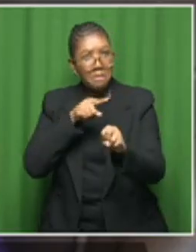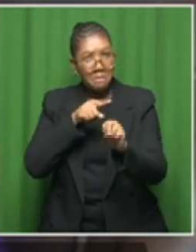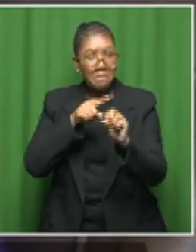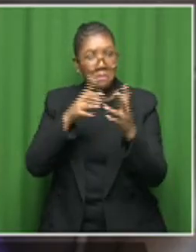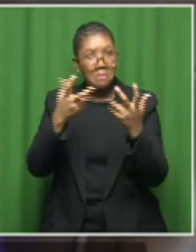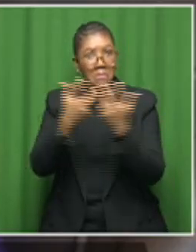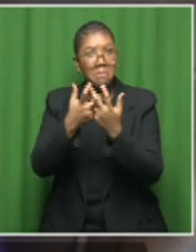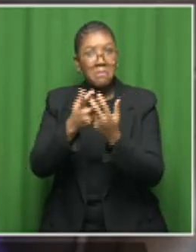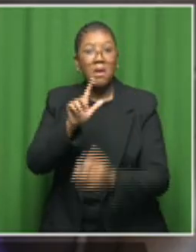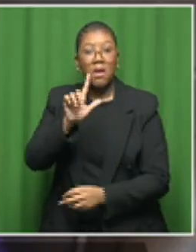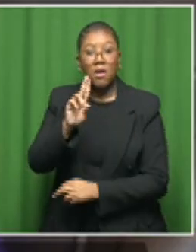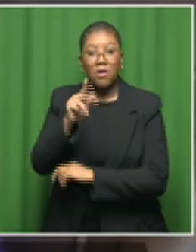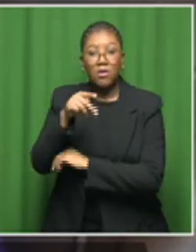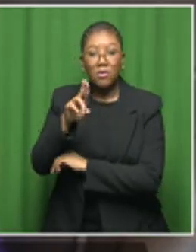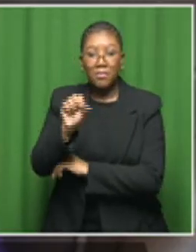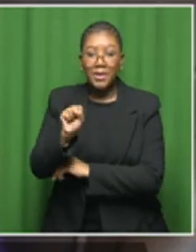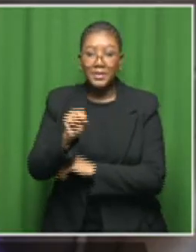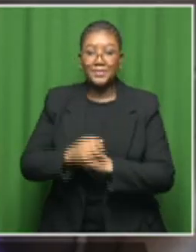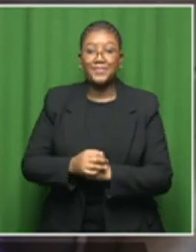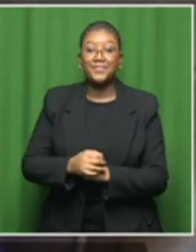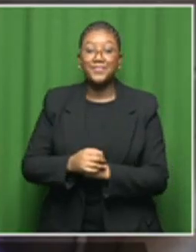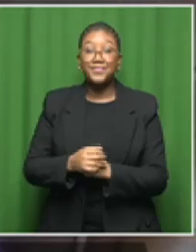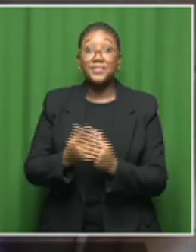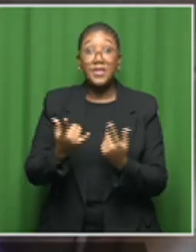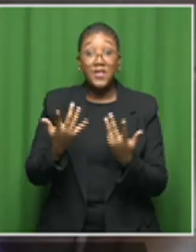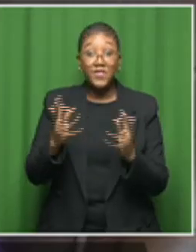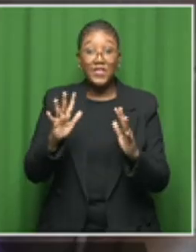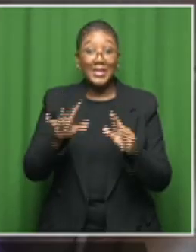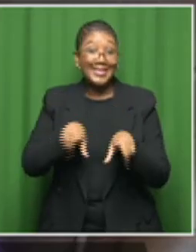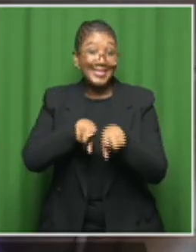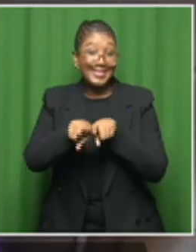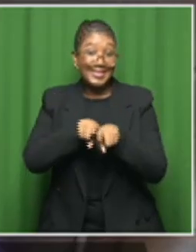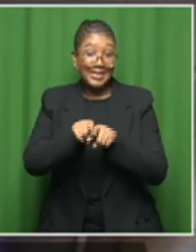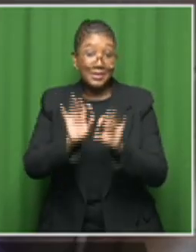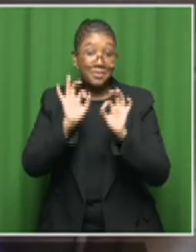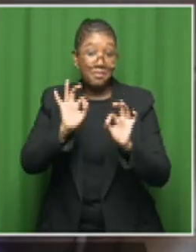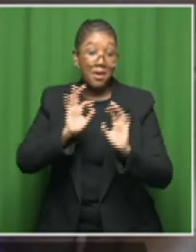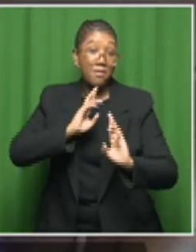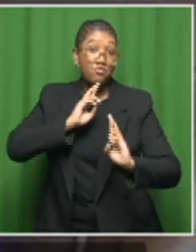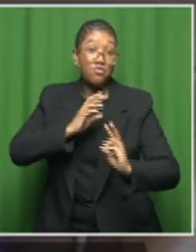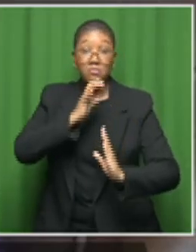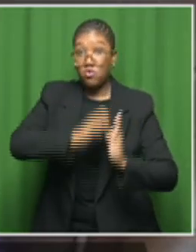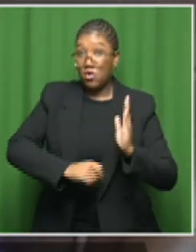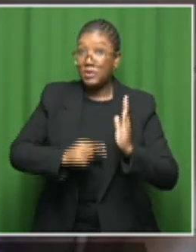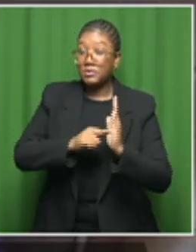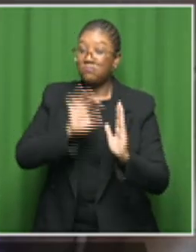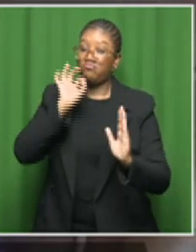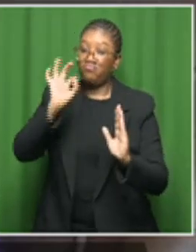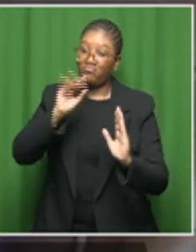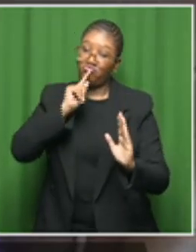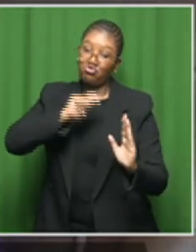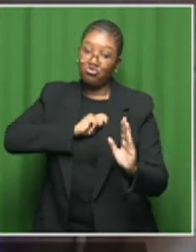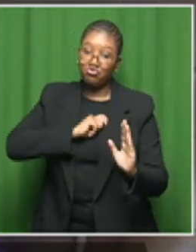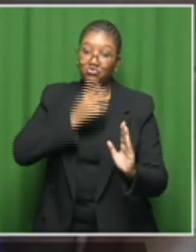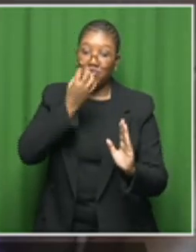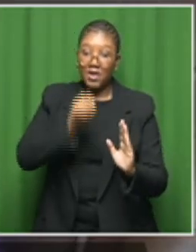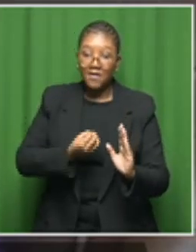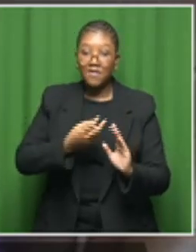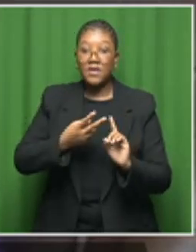yeah, post the diagnosis, it has been quite a challenging time in terms of me losing my